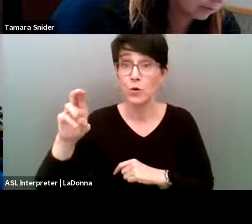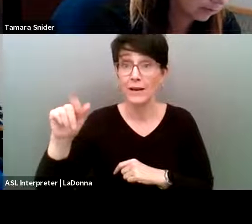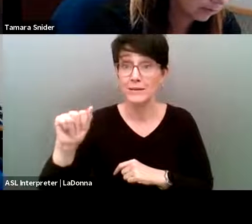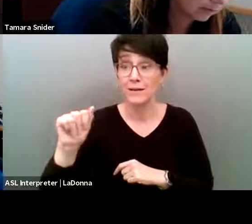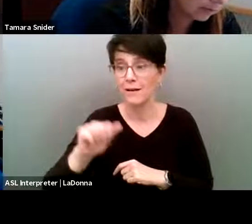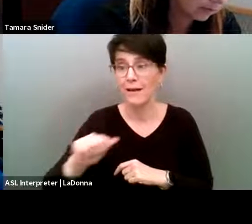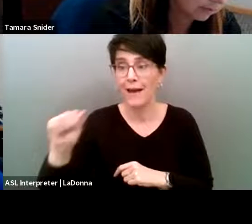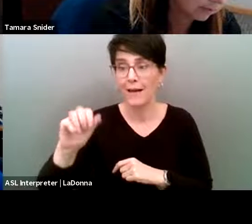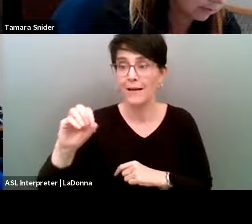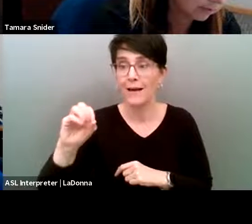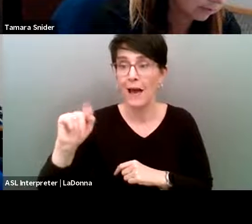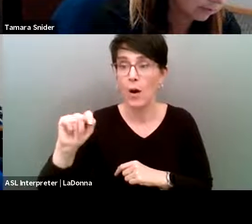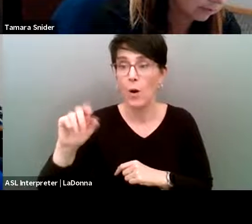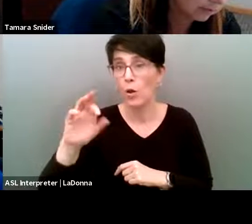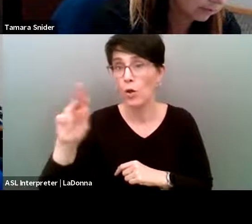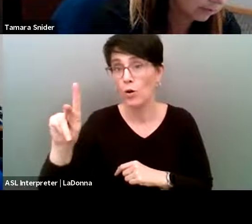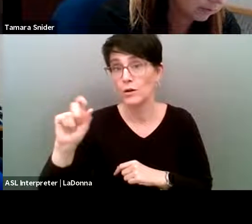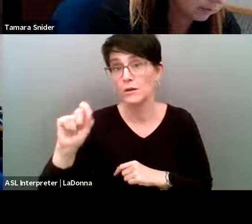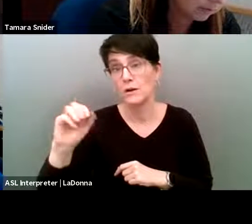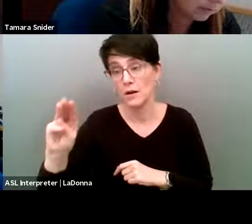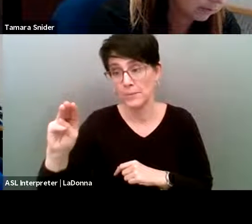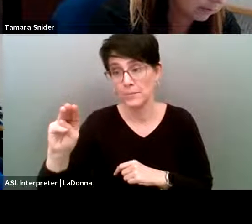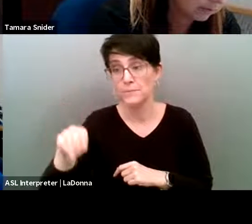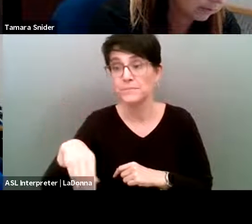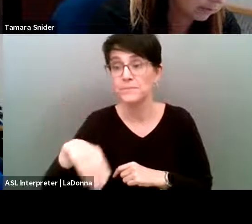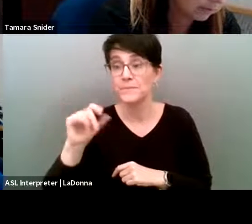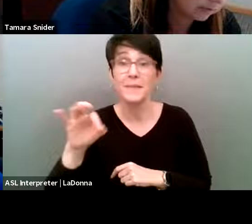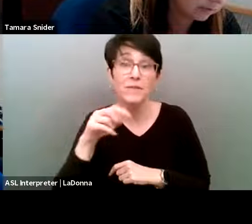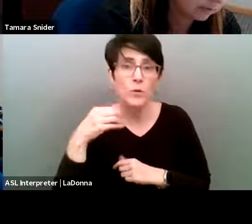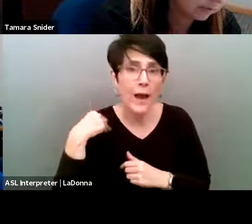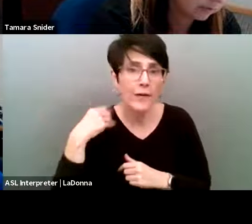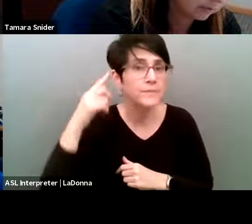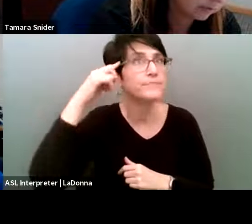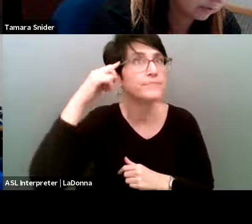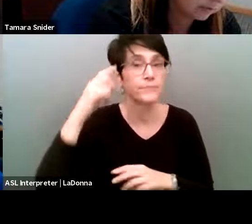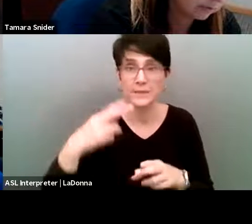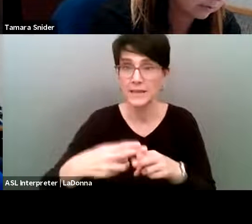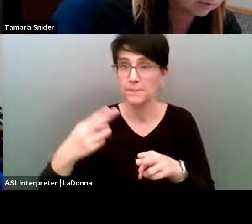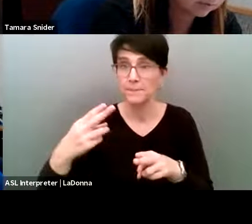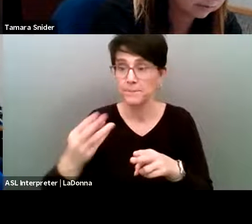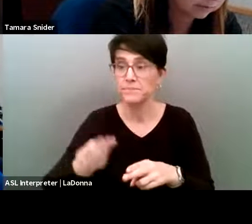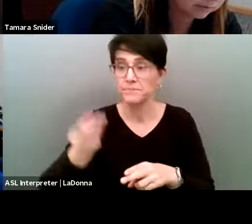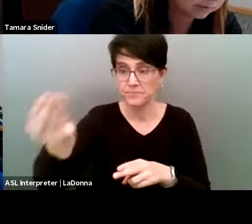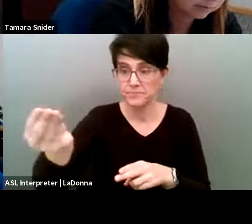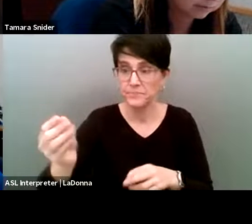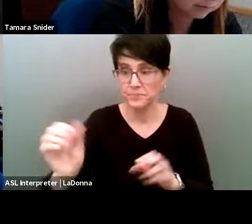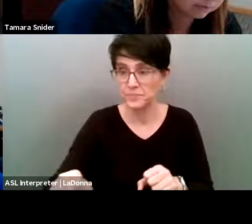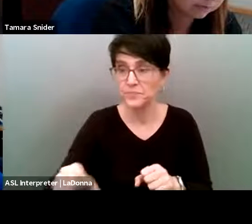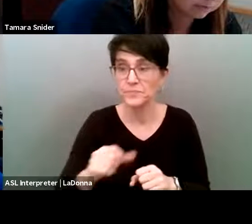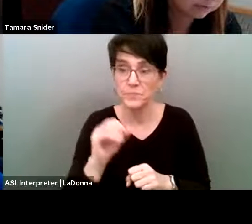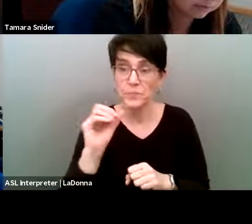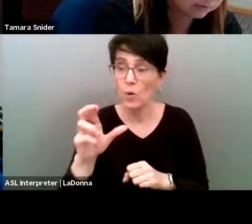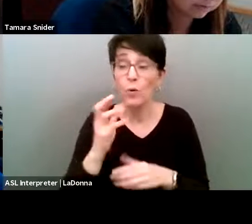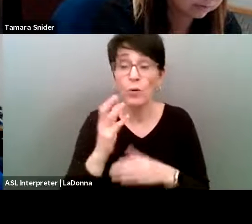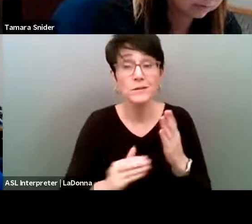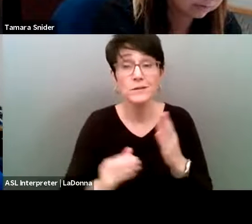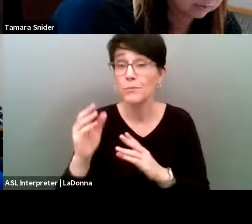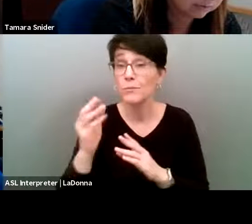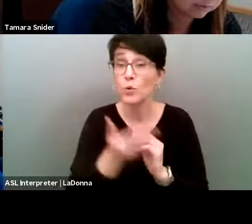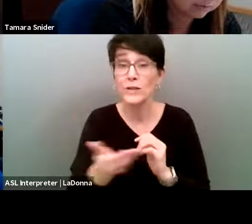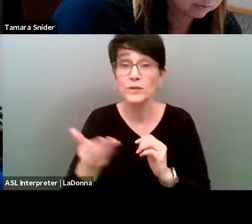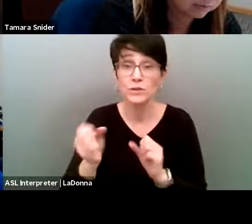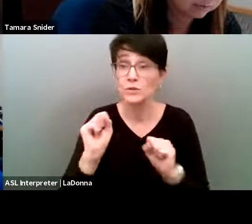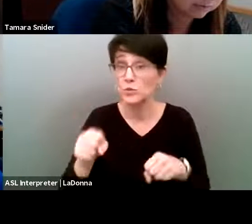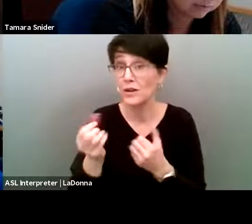peoplefirstnebraska@outlook.com or on our Facebook page if you have someone that you would like to nominate for our video or some resources that you would like to